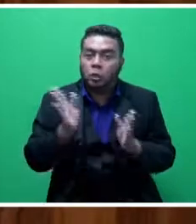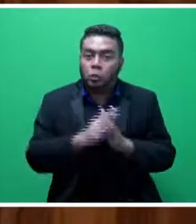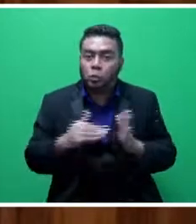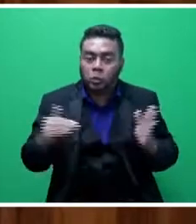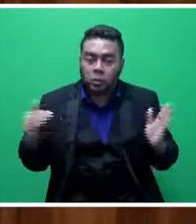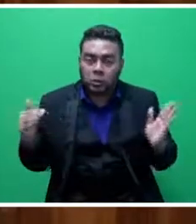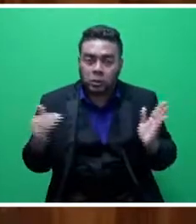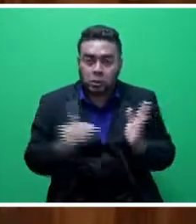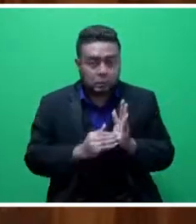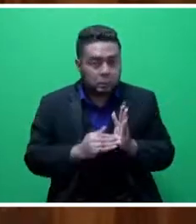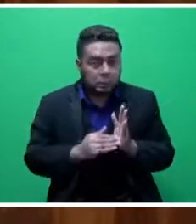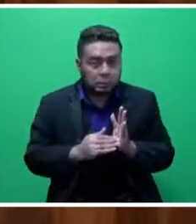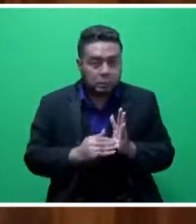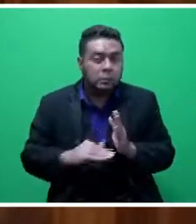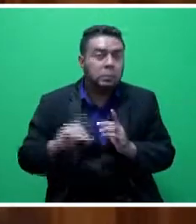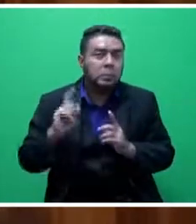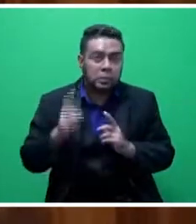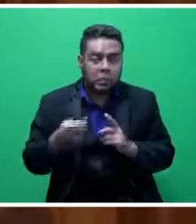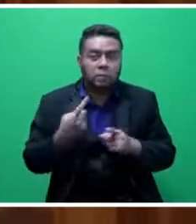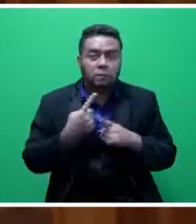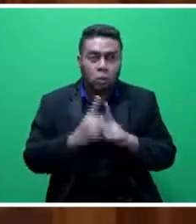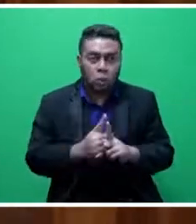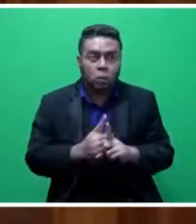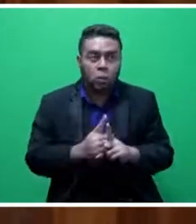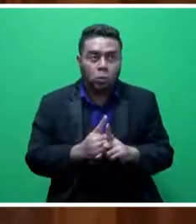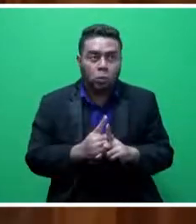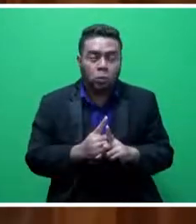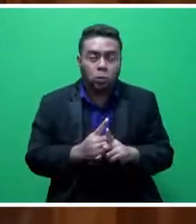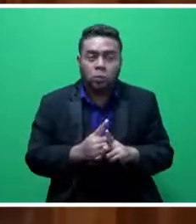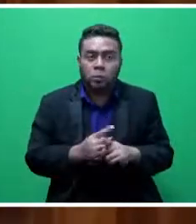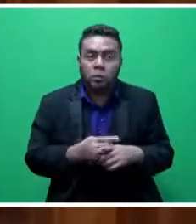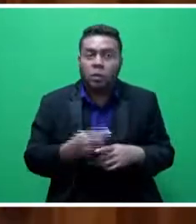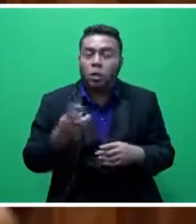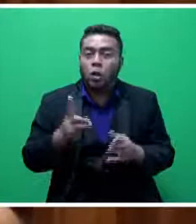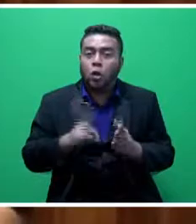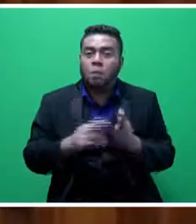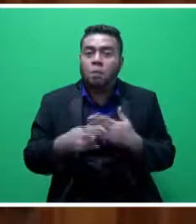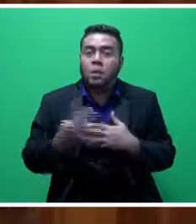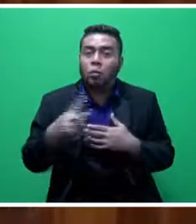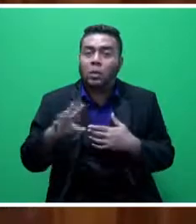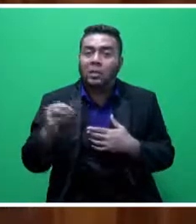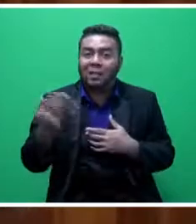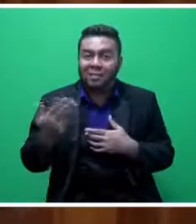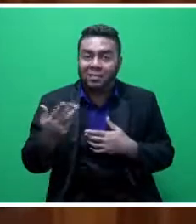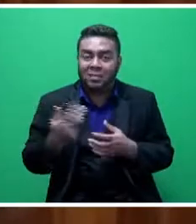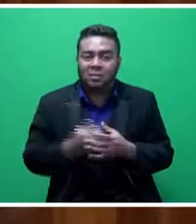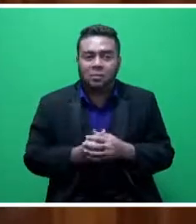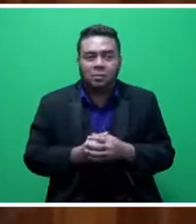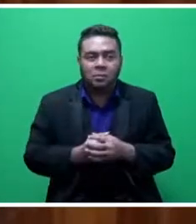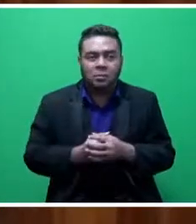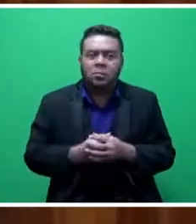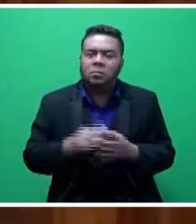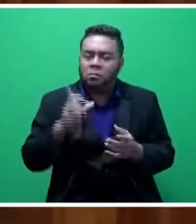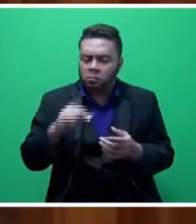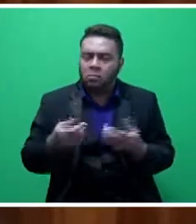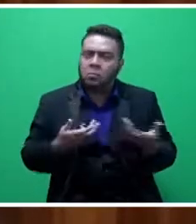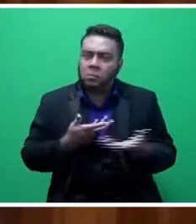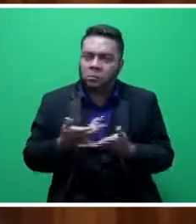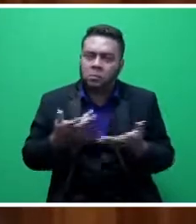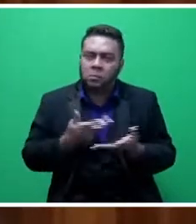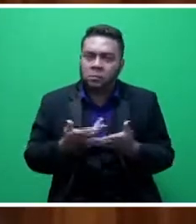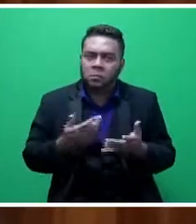Zealand is following suit. So in November 2019, they have been discussing the